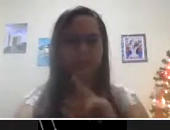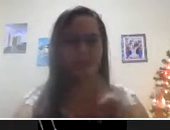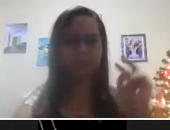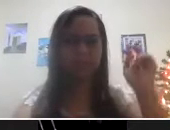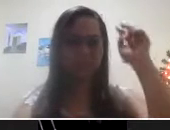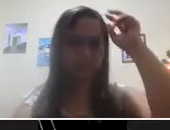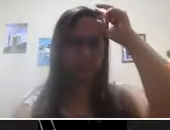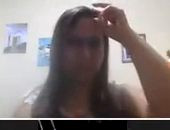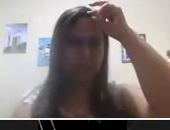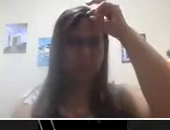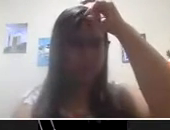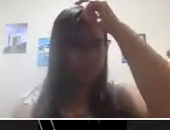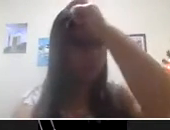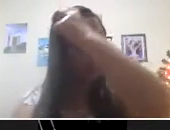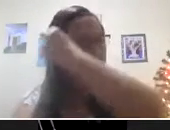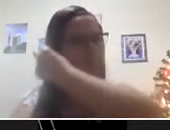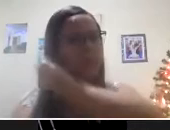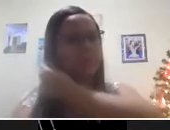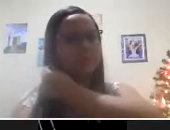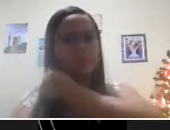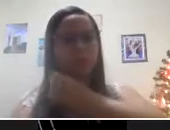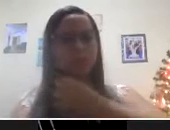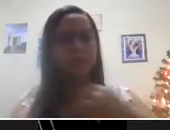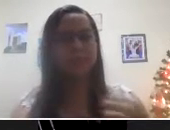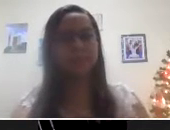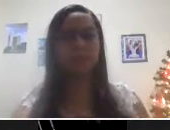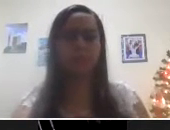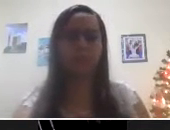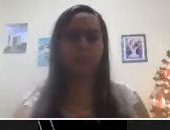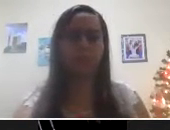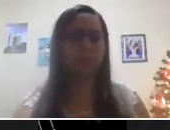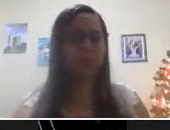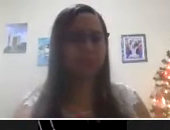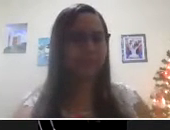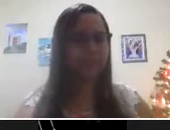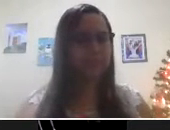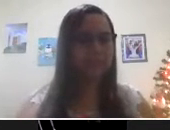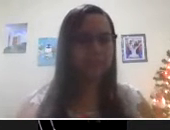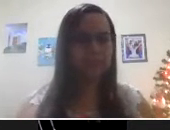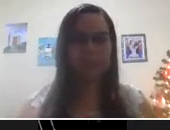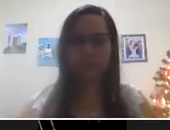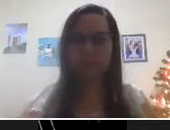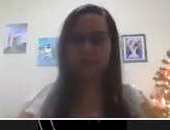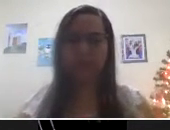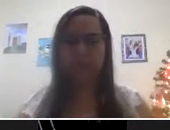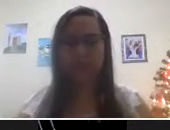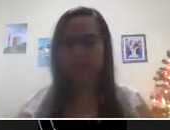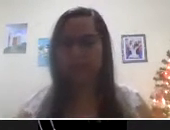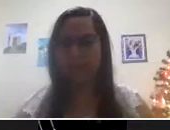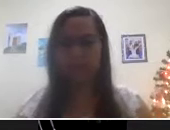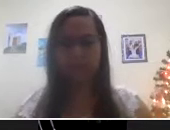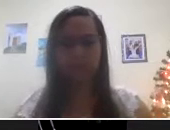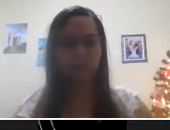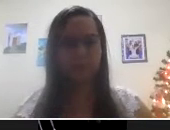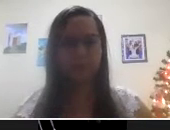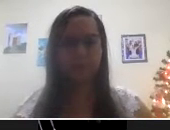pueden realizarse. Next one says, no, she doesn't. She wears contact lenses. Any